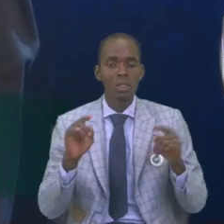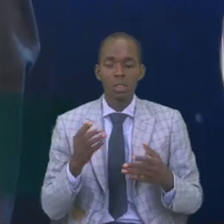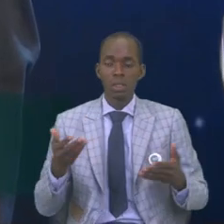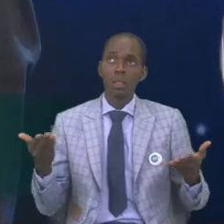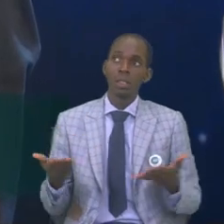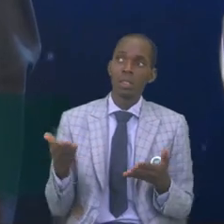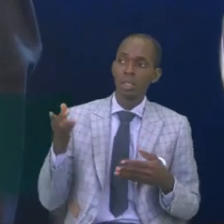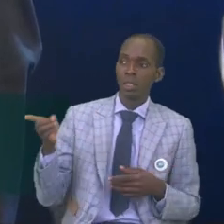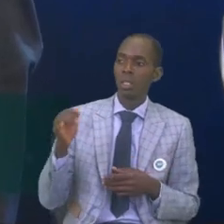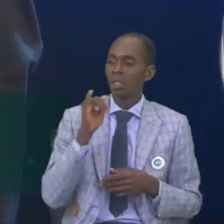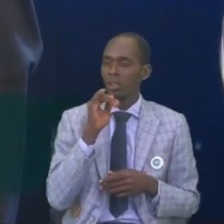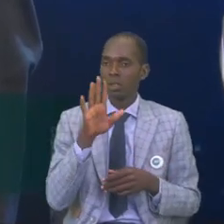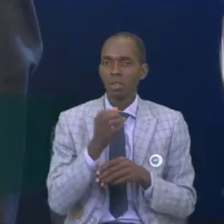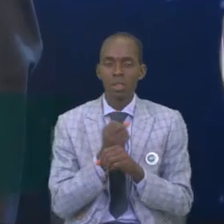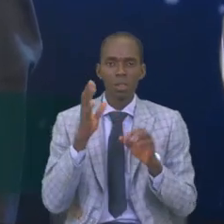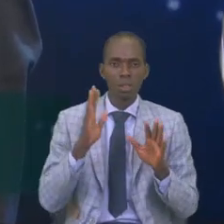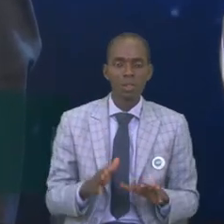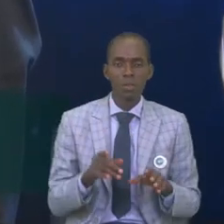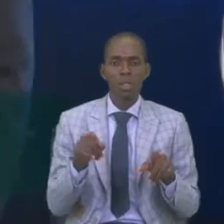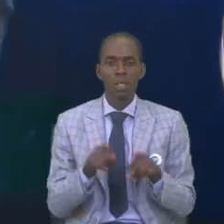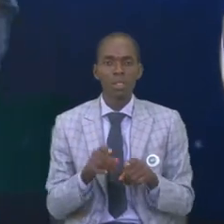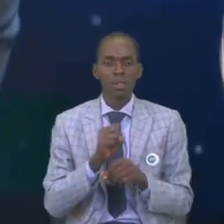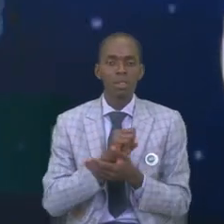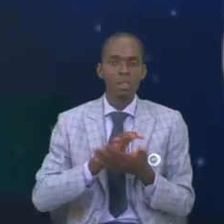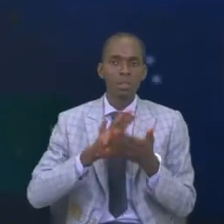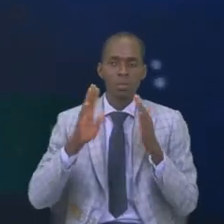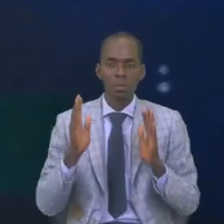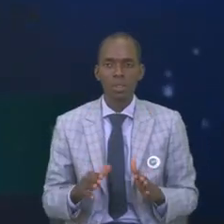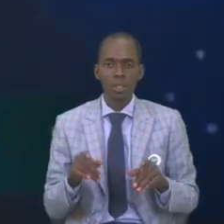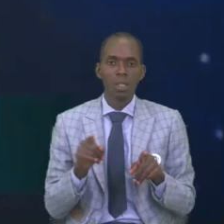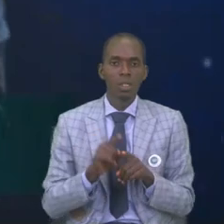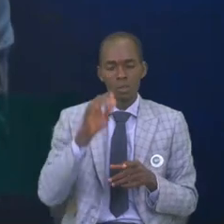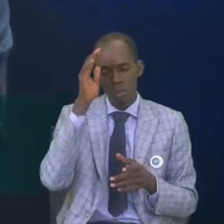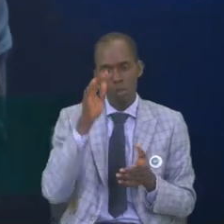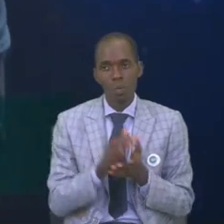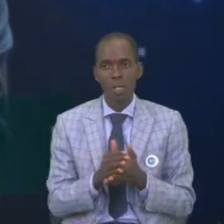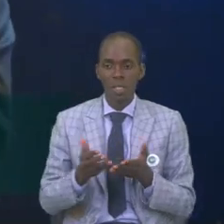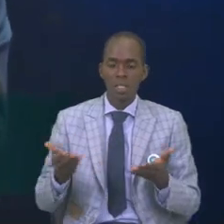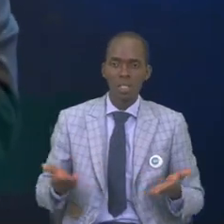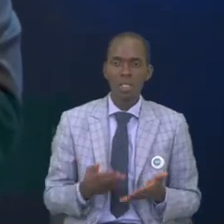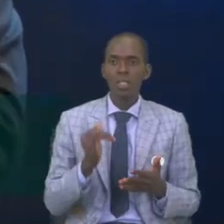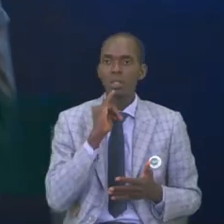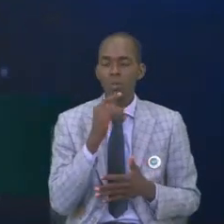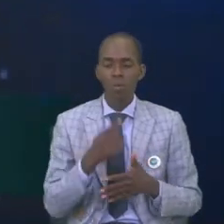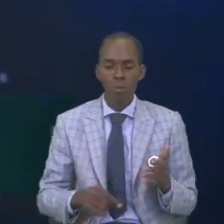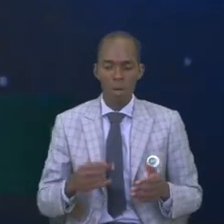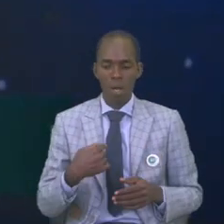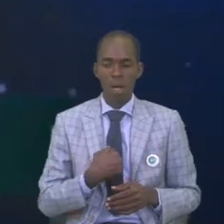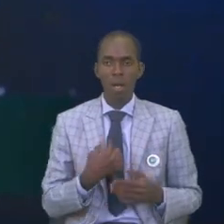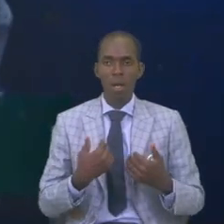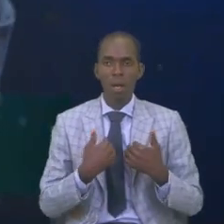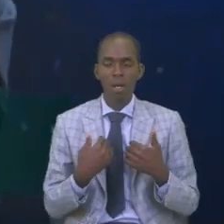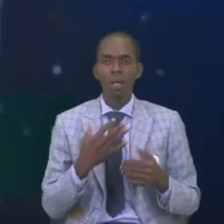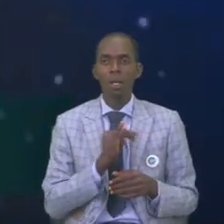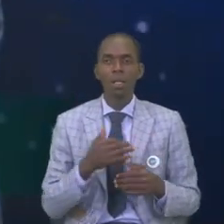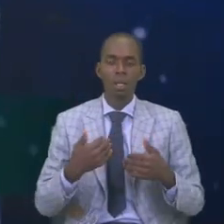your sanctifier, as your Lord, as your bridegroom, here is what I have, and I have them all